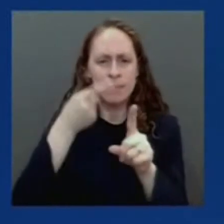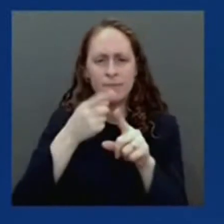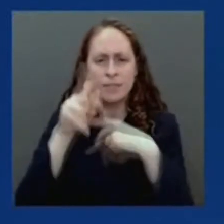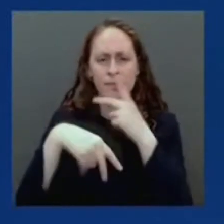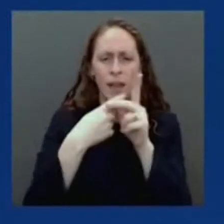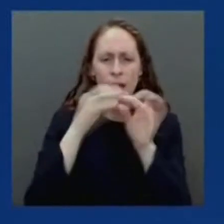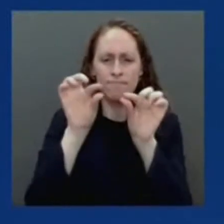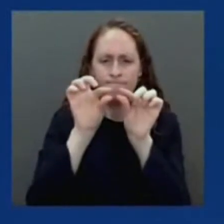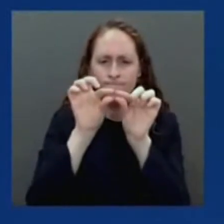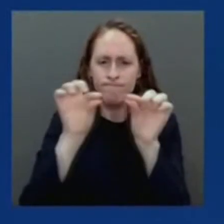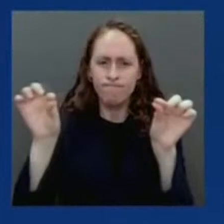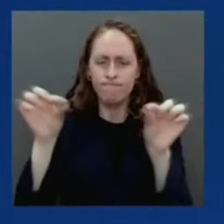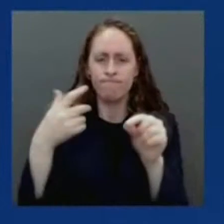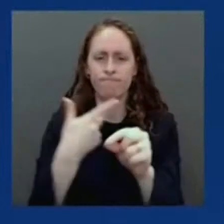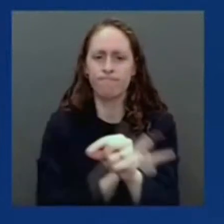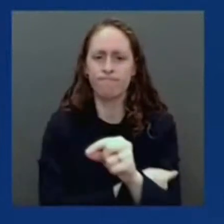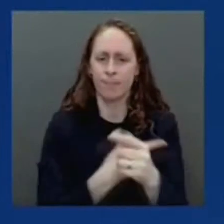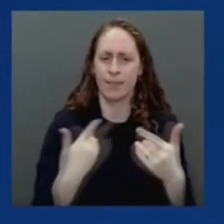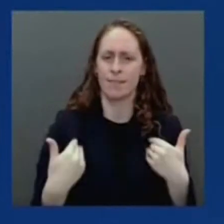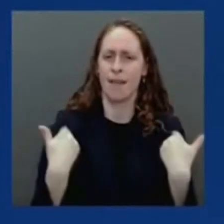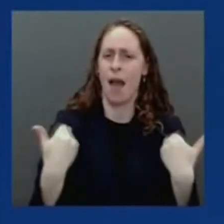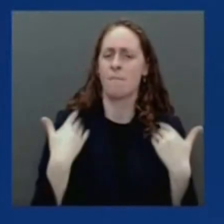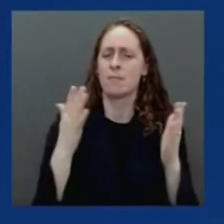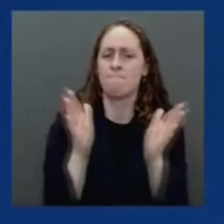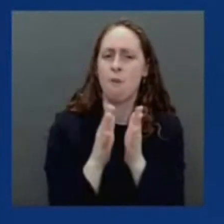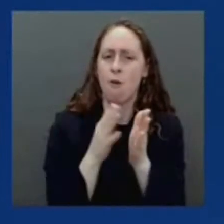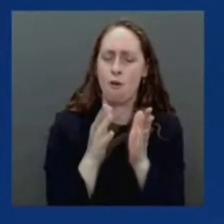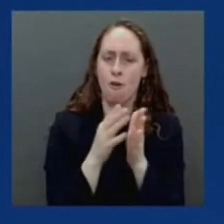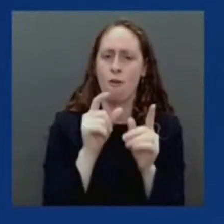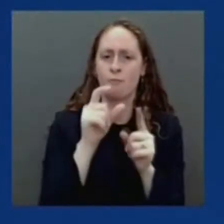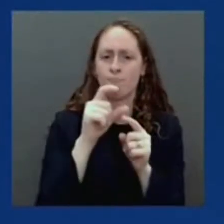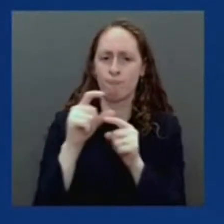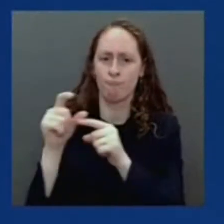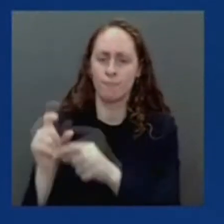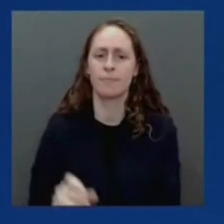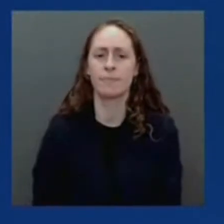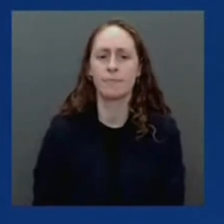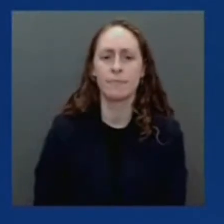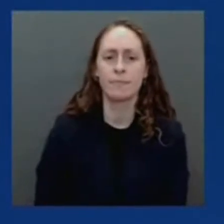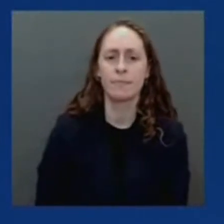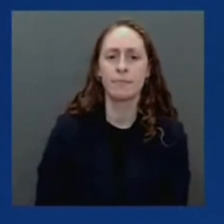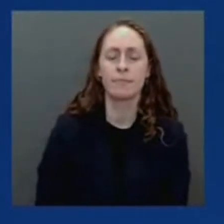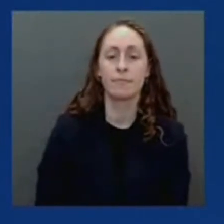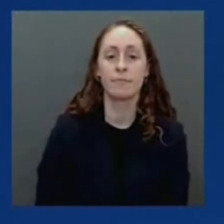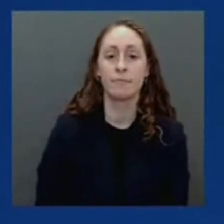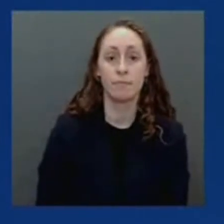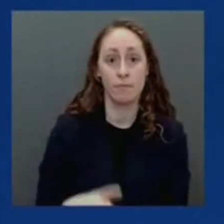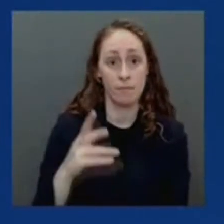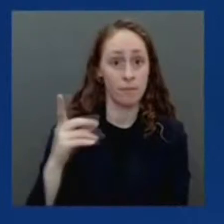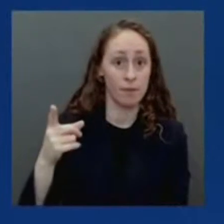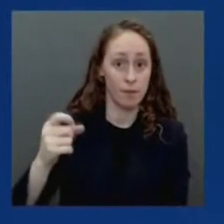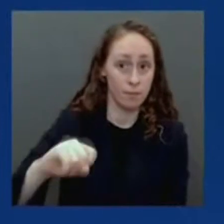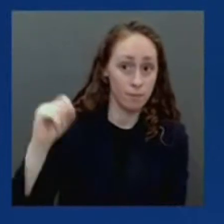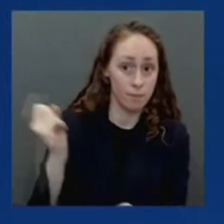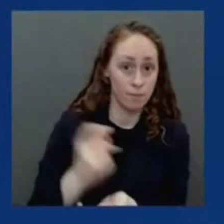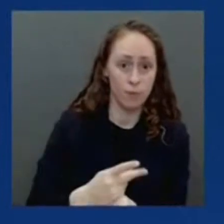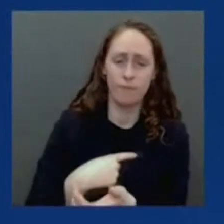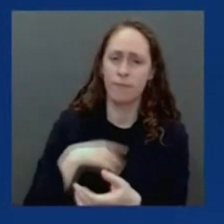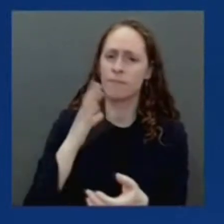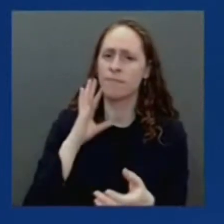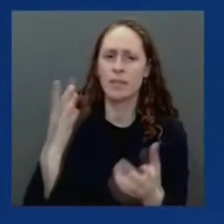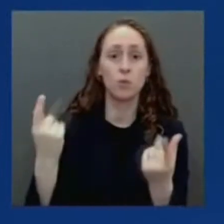and shipping doses to states and healthcare providers. And in short order, following CDC